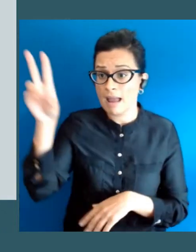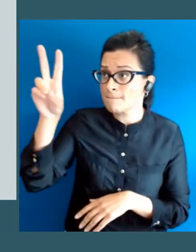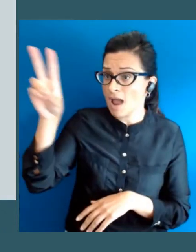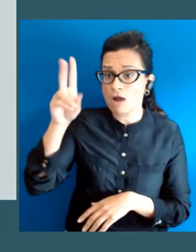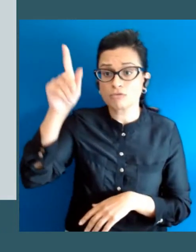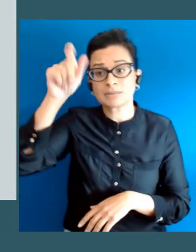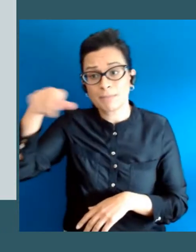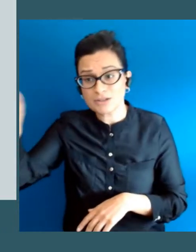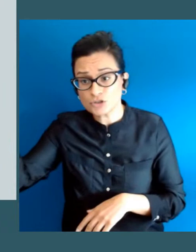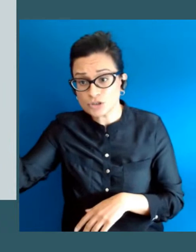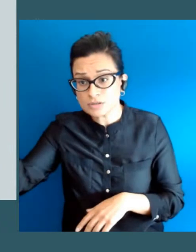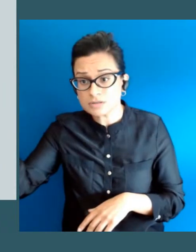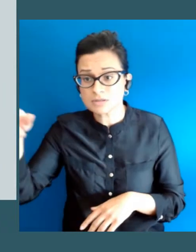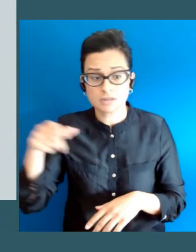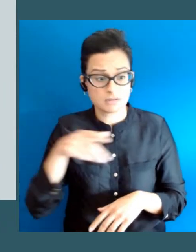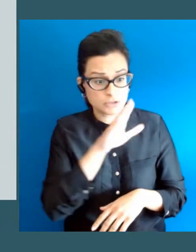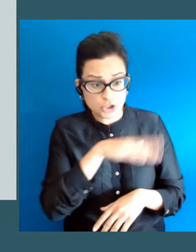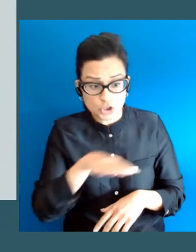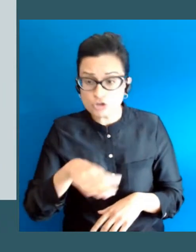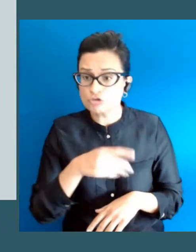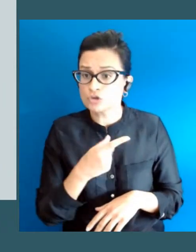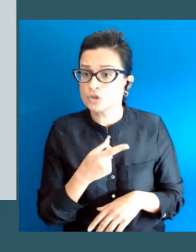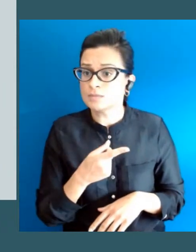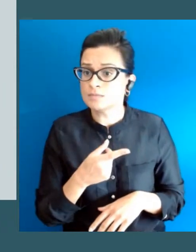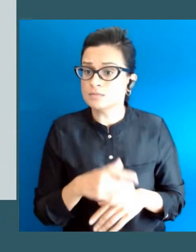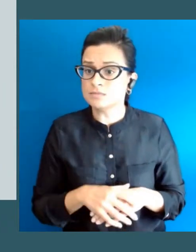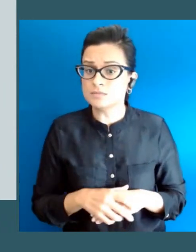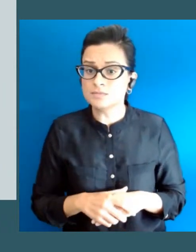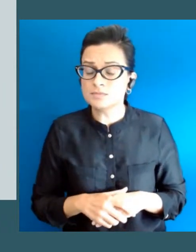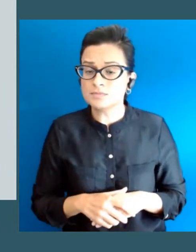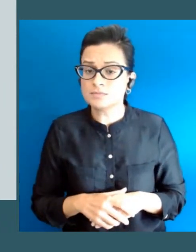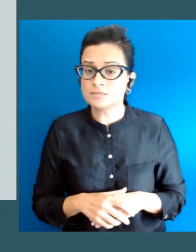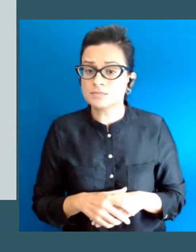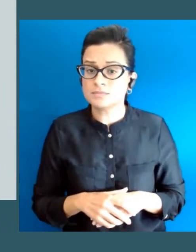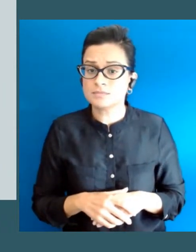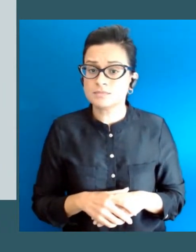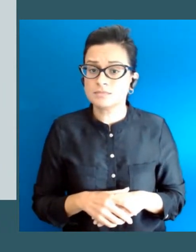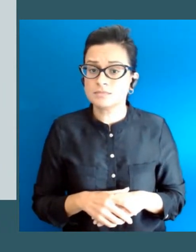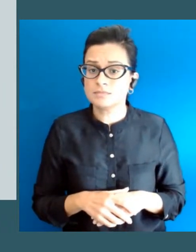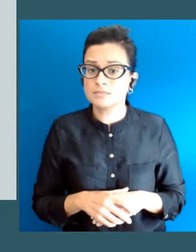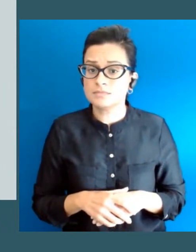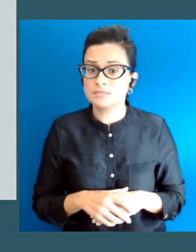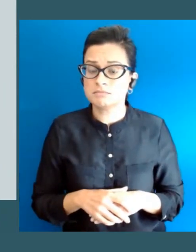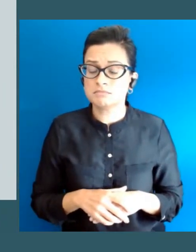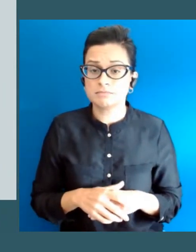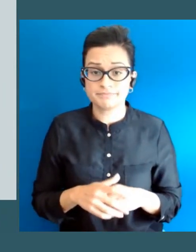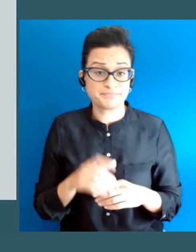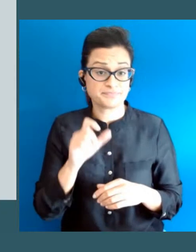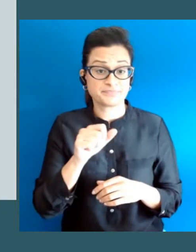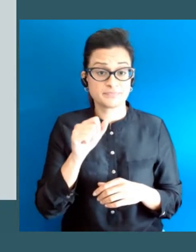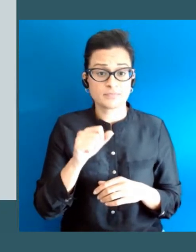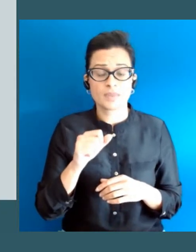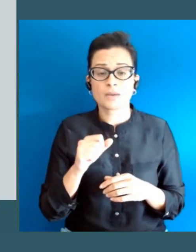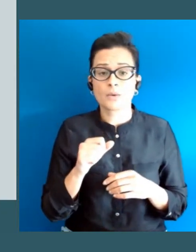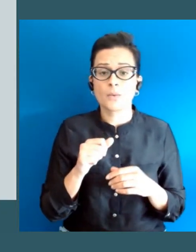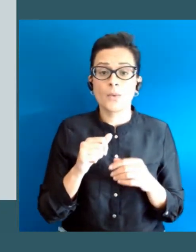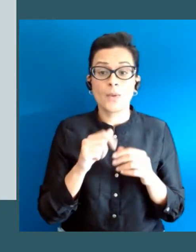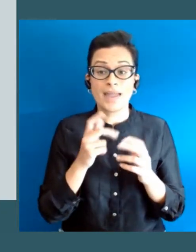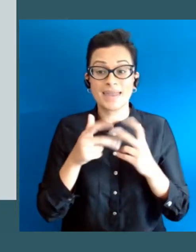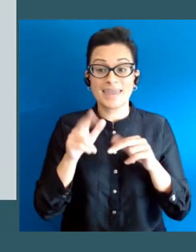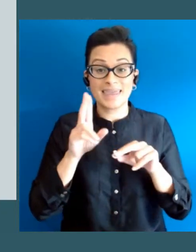of the children that you look after. And so if there are resources that you